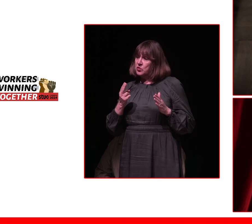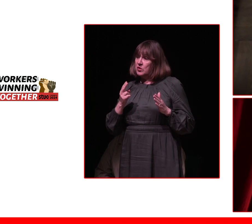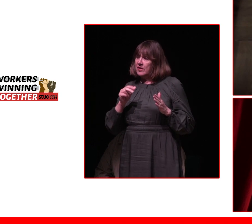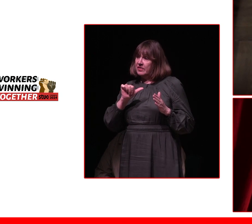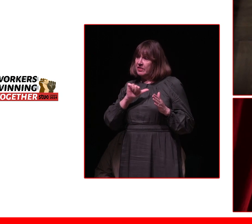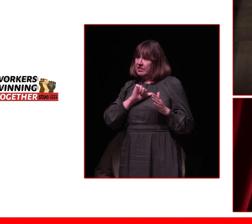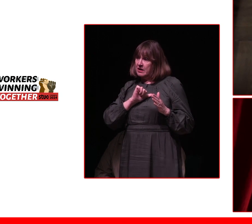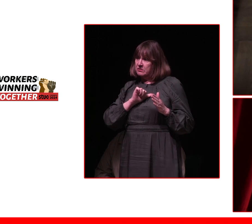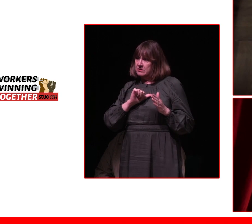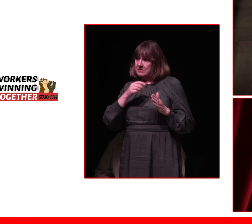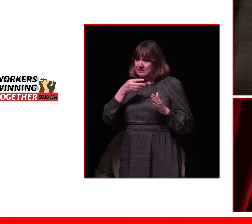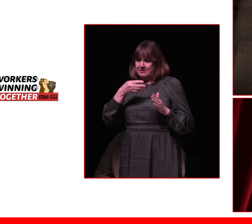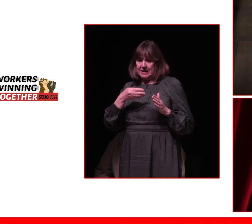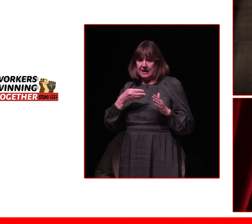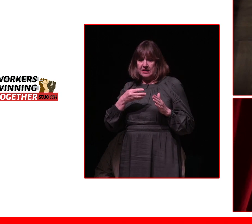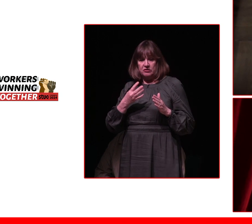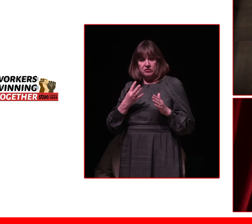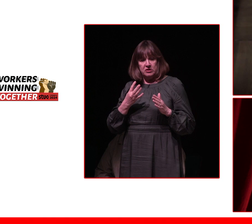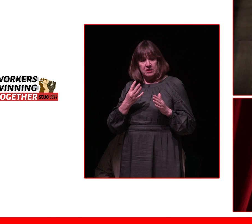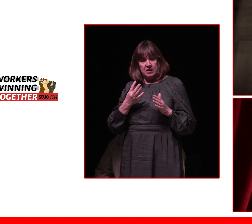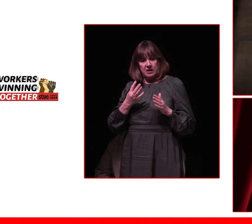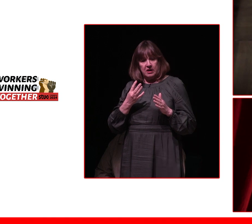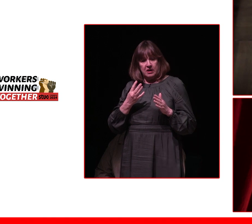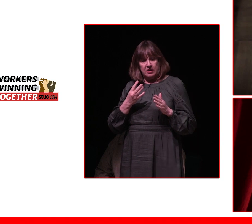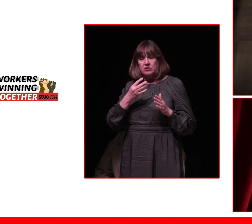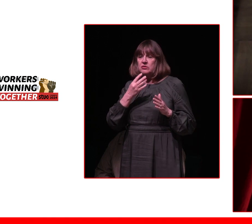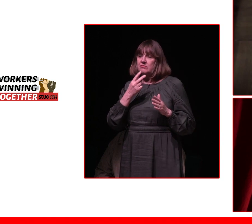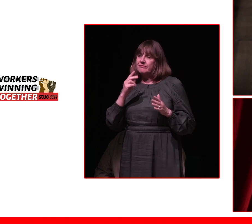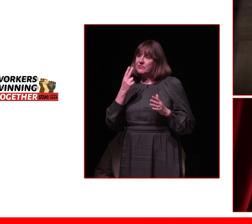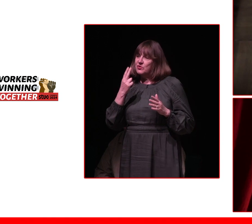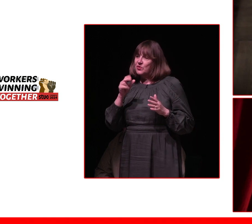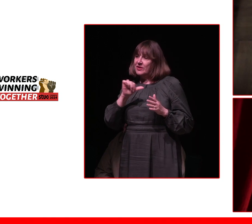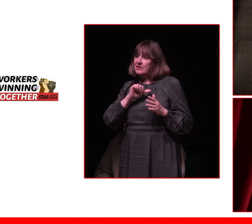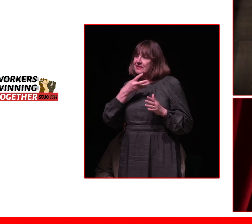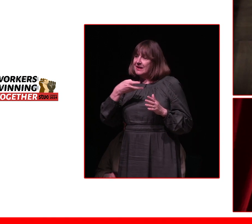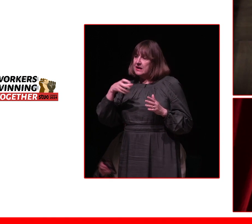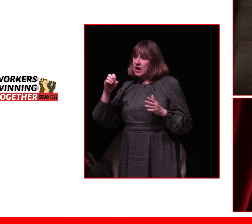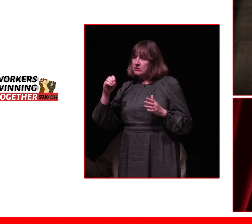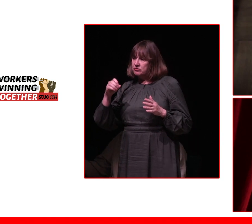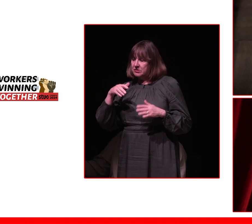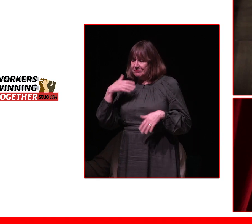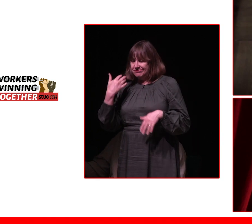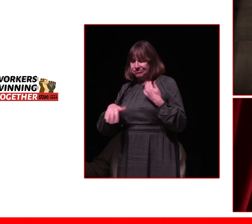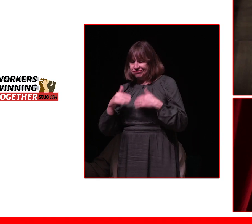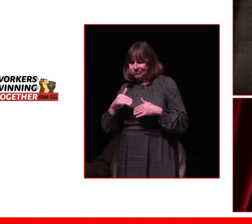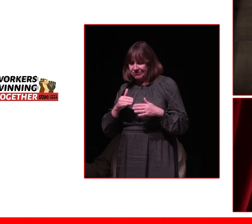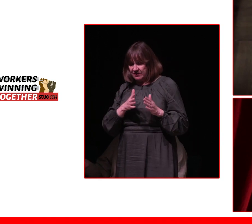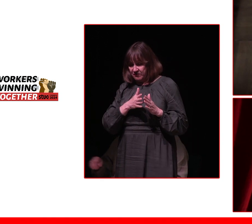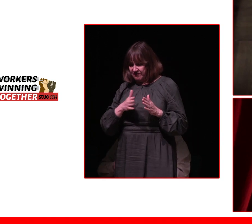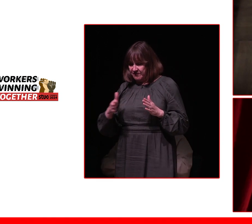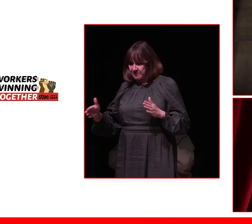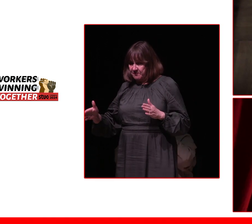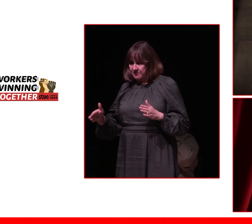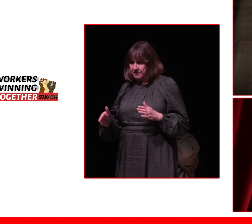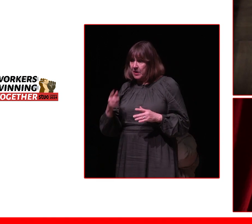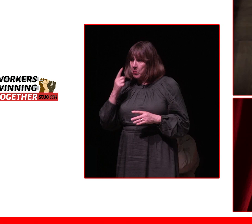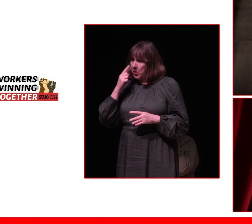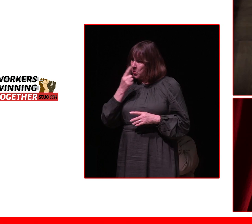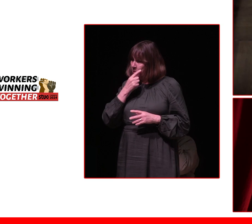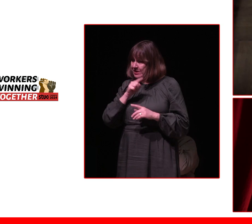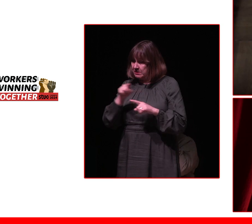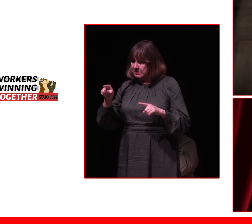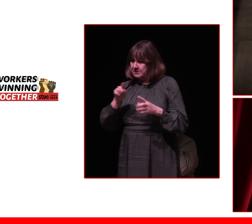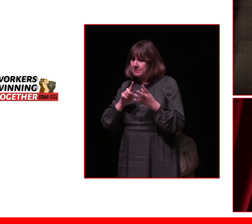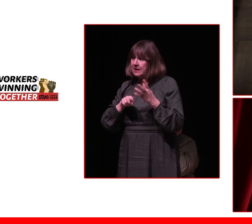2,941 genocide being committed until now. And this is witnessed by the UN and